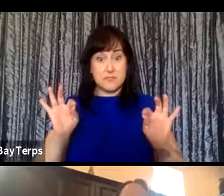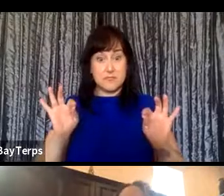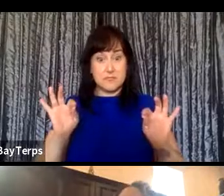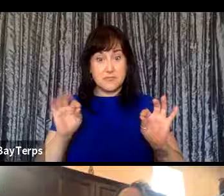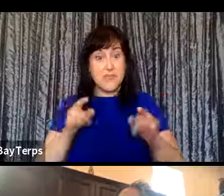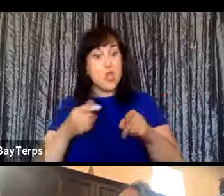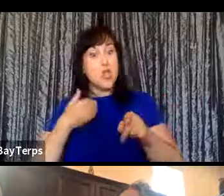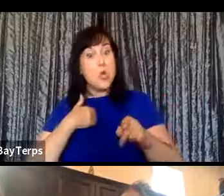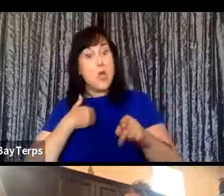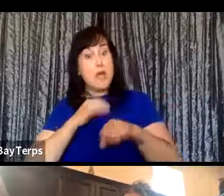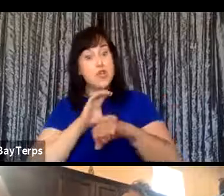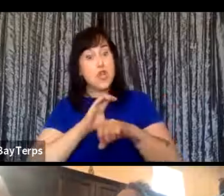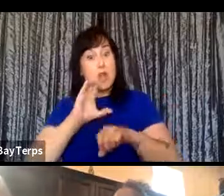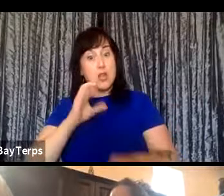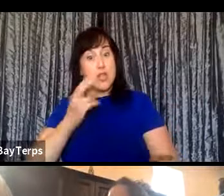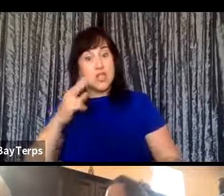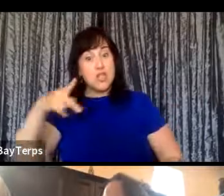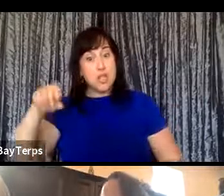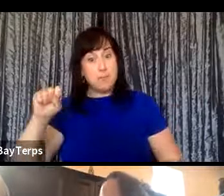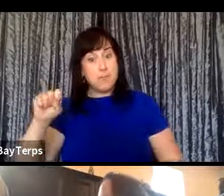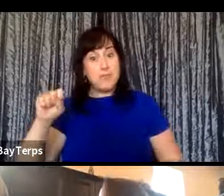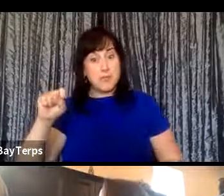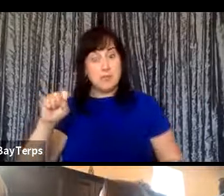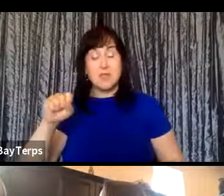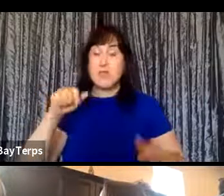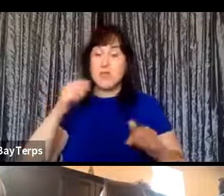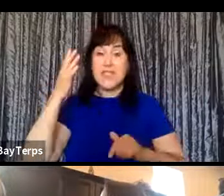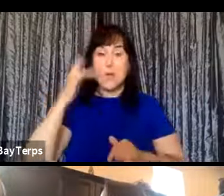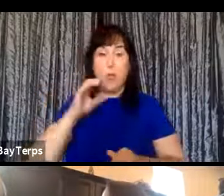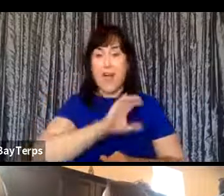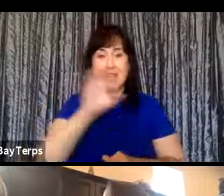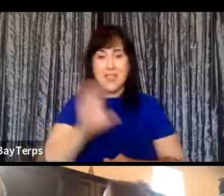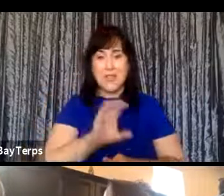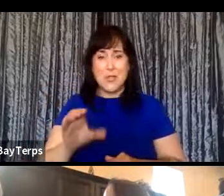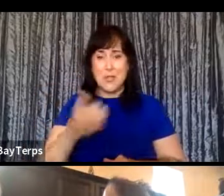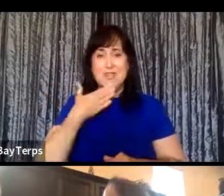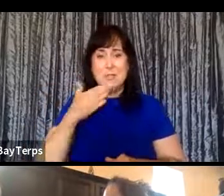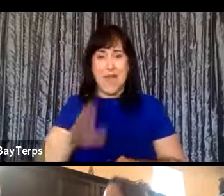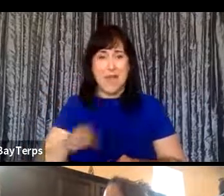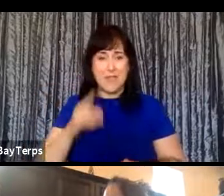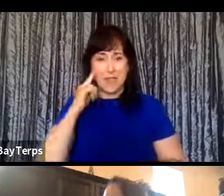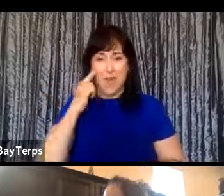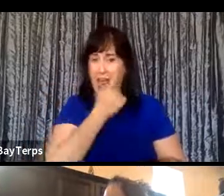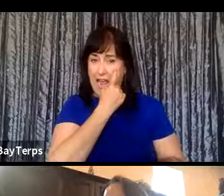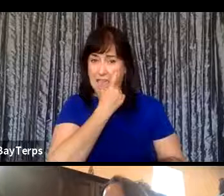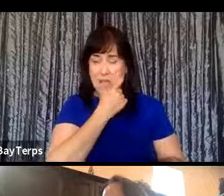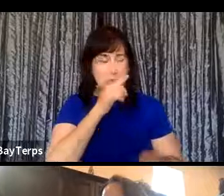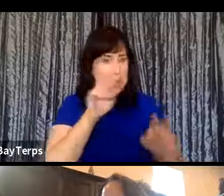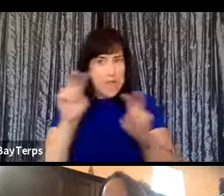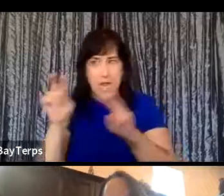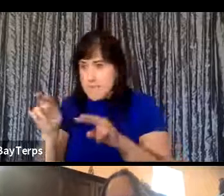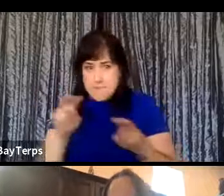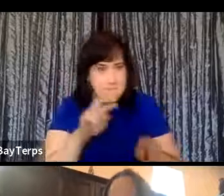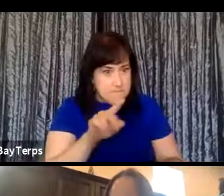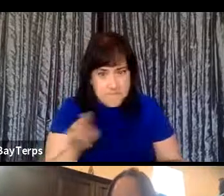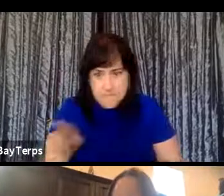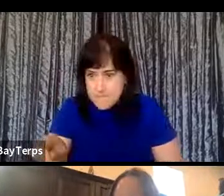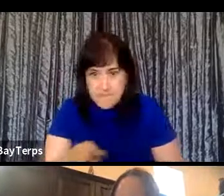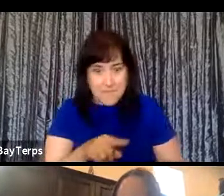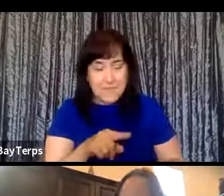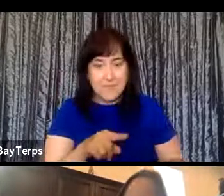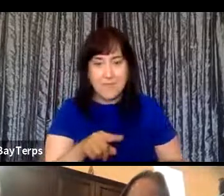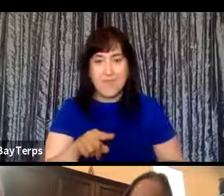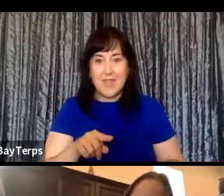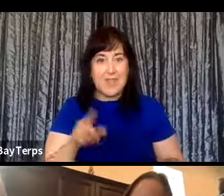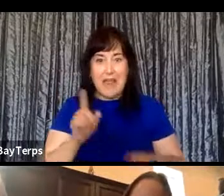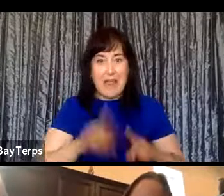chocolate chips. You see, this is why Zoom is bad for one's eyesight, because I'm scanning the room and literally not